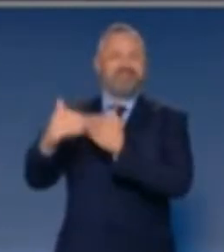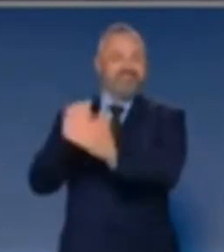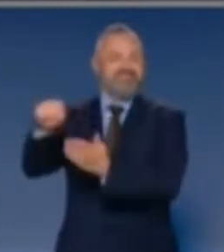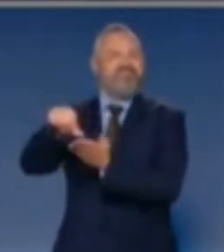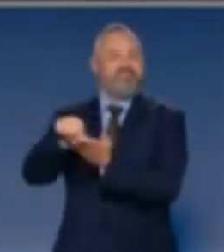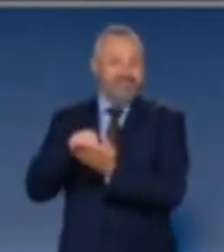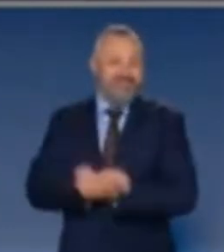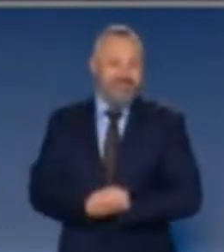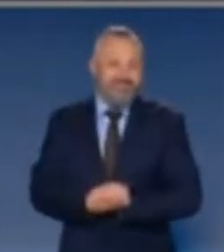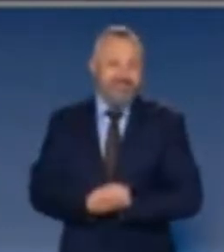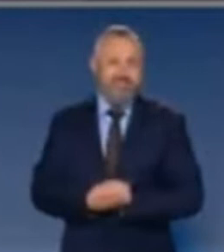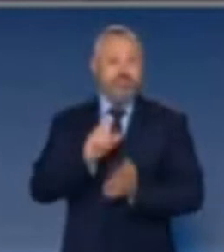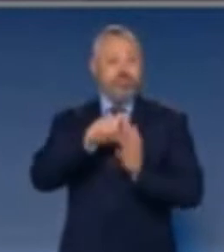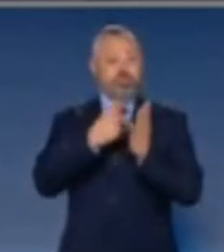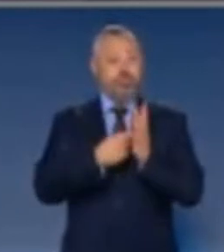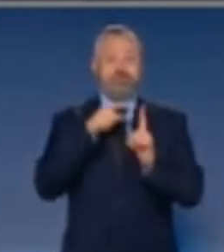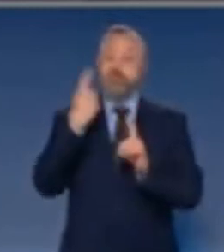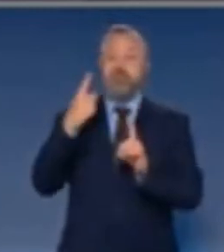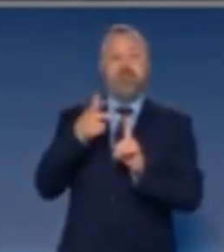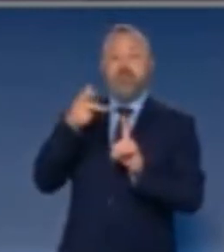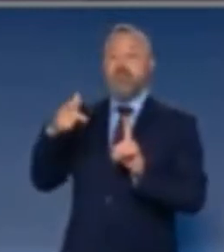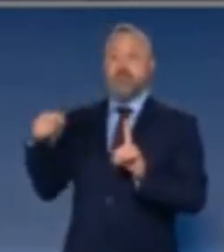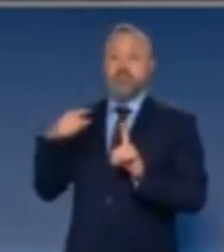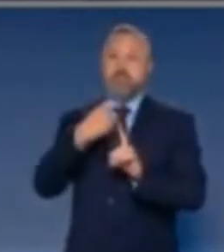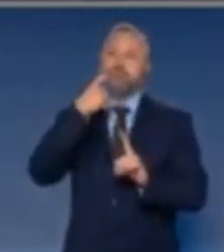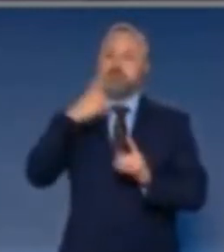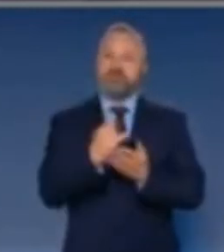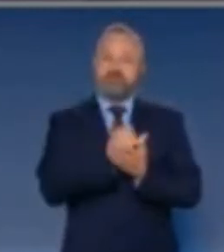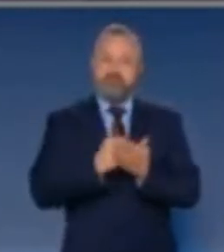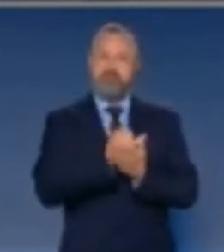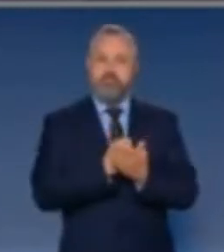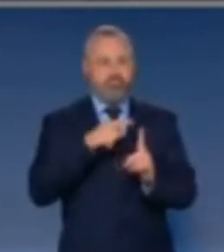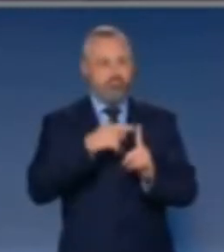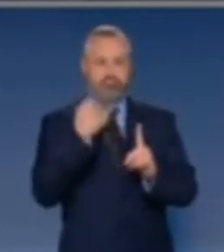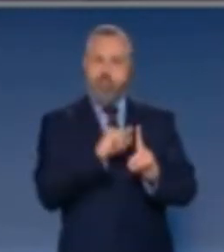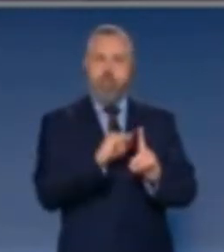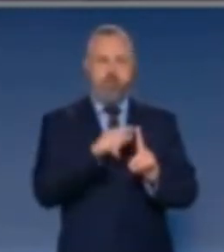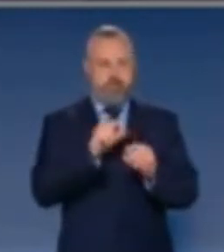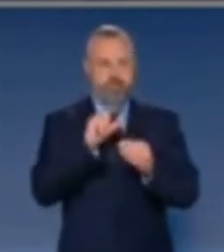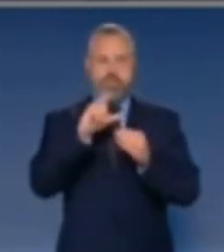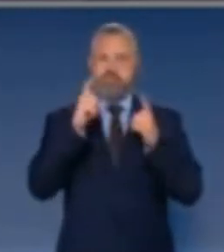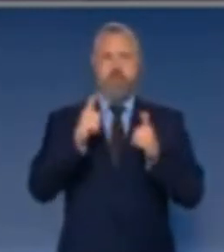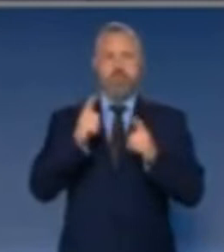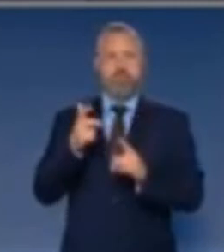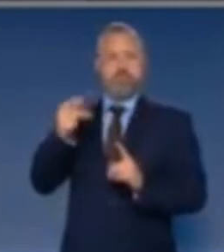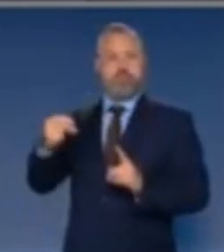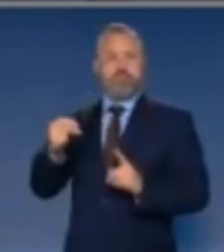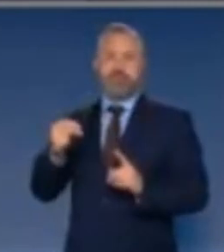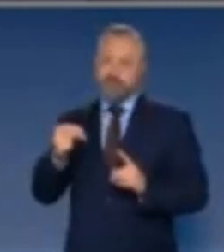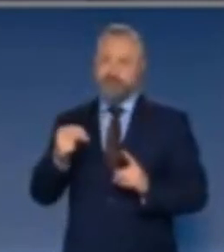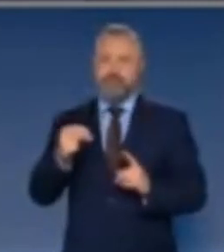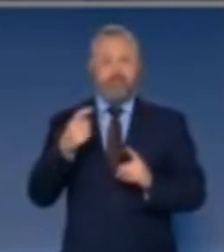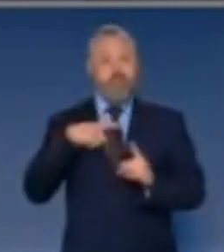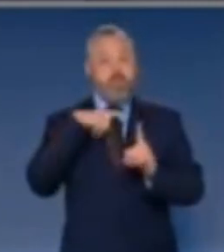He delivered an incorrect dose of the vaccine to two people. He had not undertaken the required training on the safe use of the